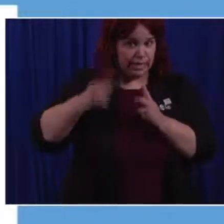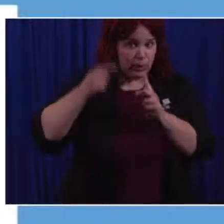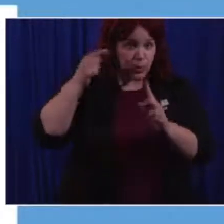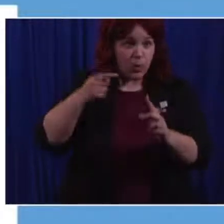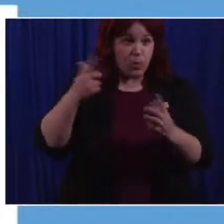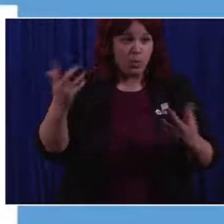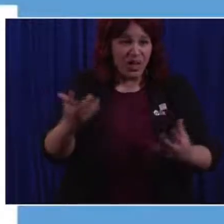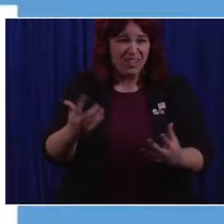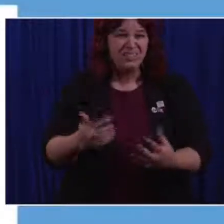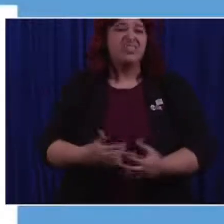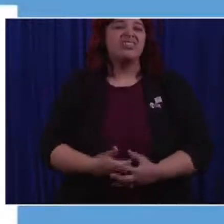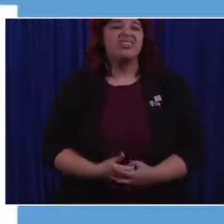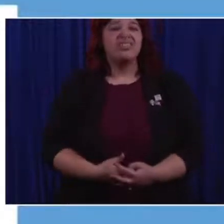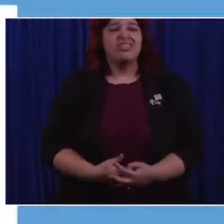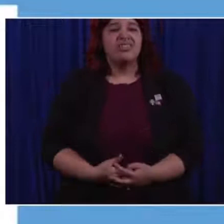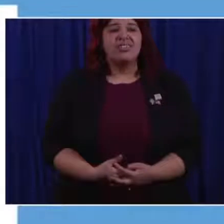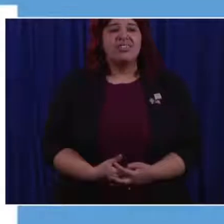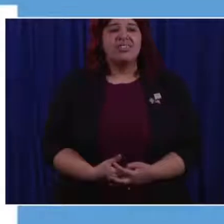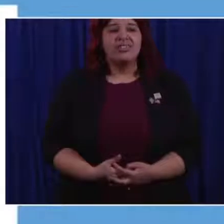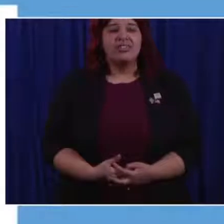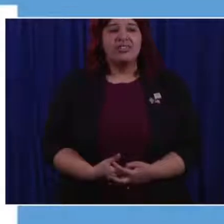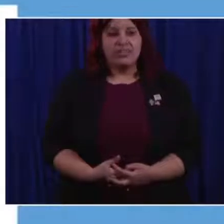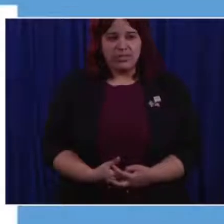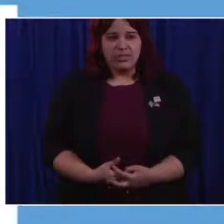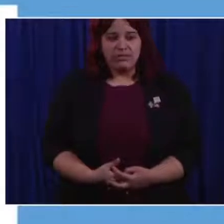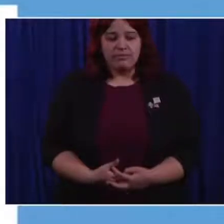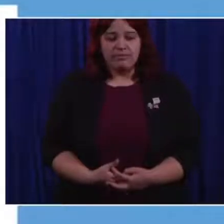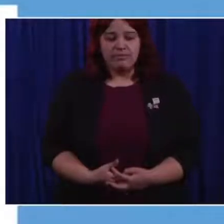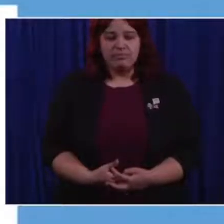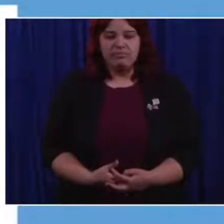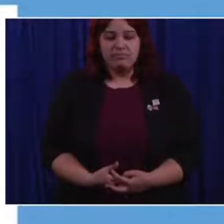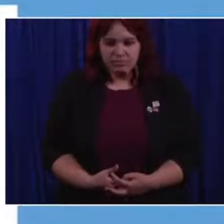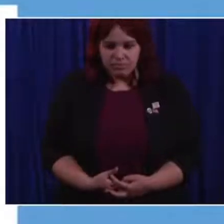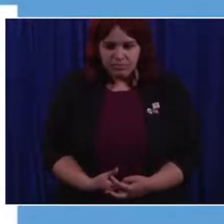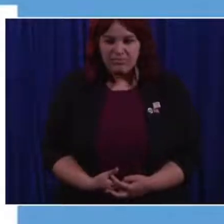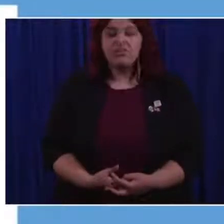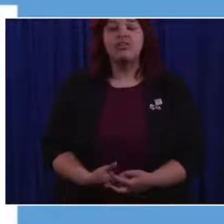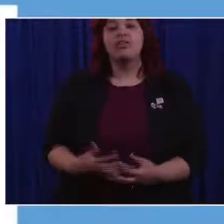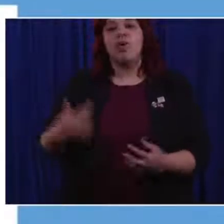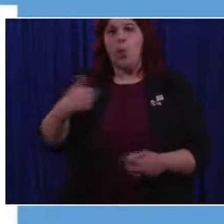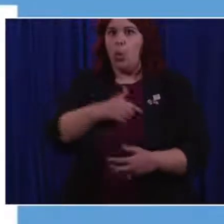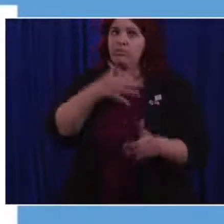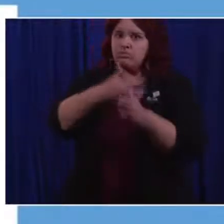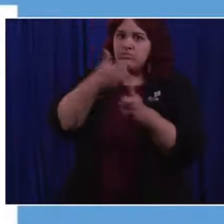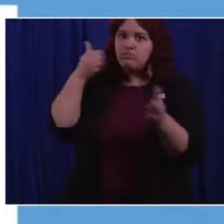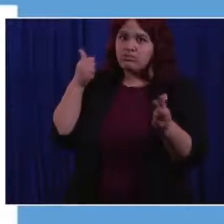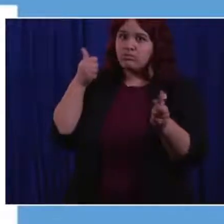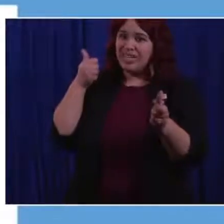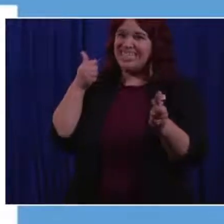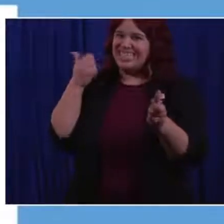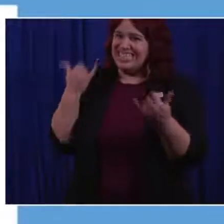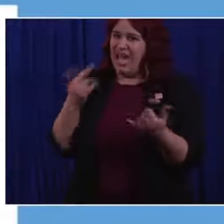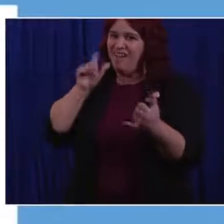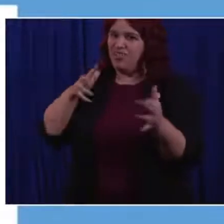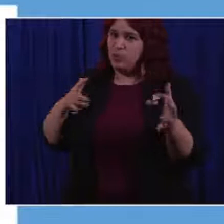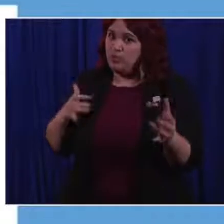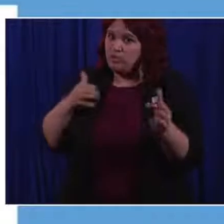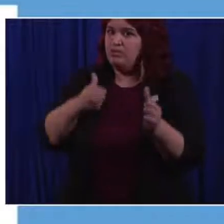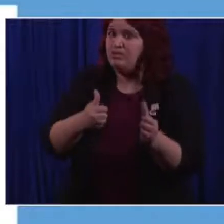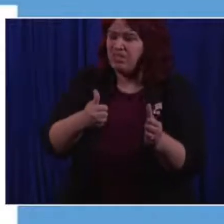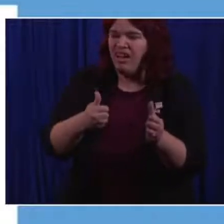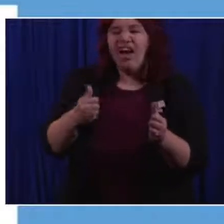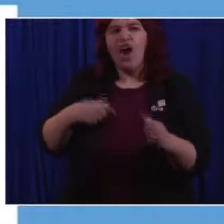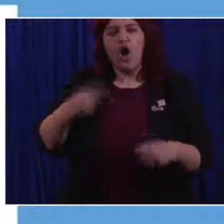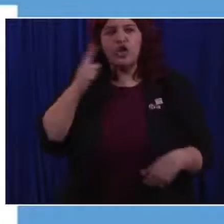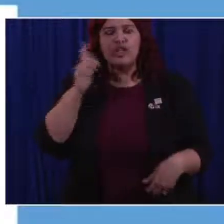pending announcements we're going to have, but the importance of actually clearing the backlog. In general, I think I've heard that we've got about